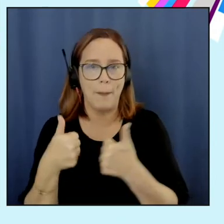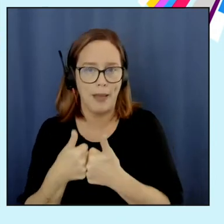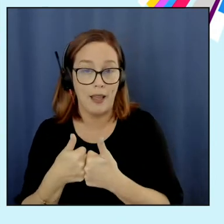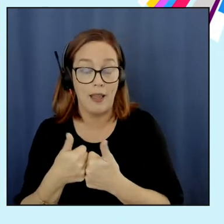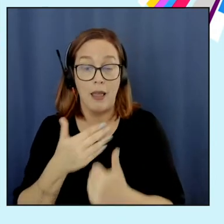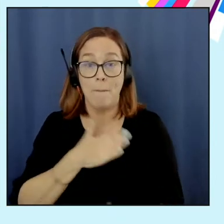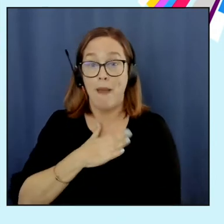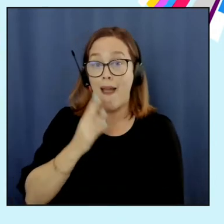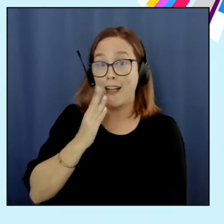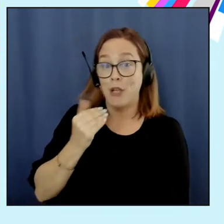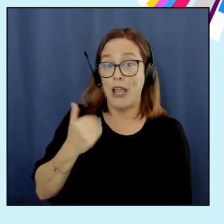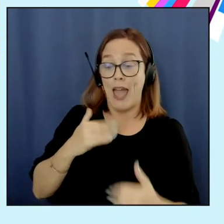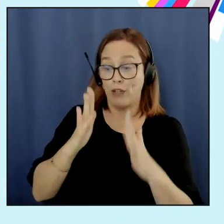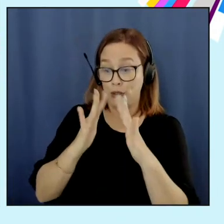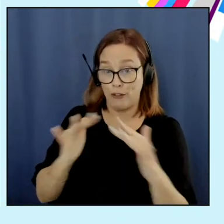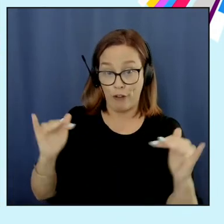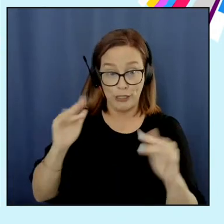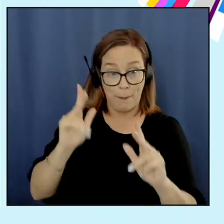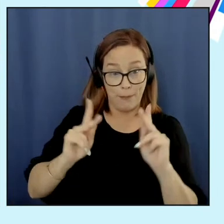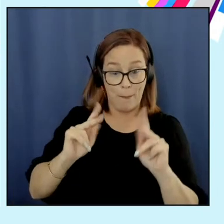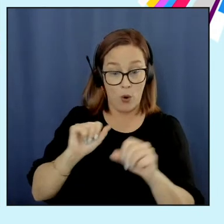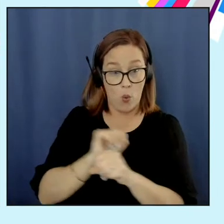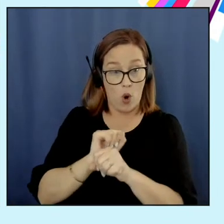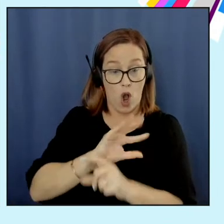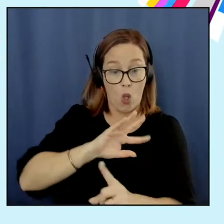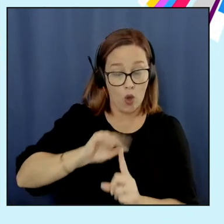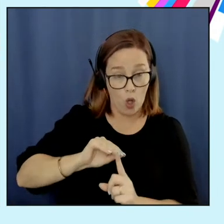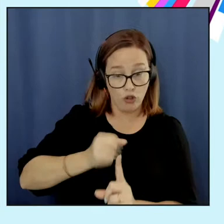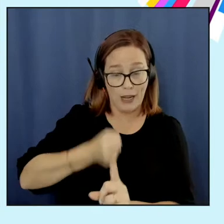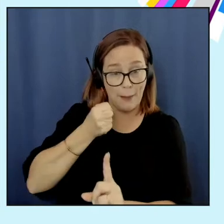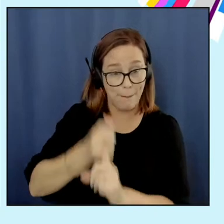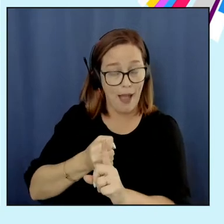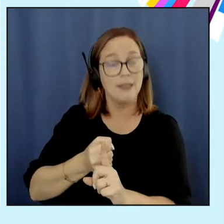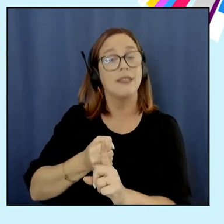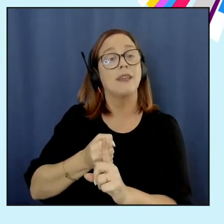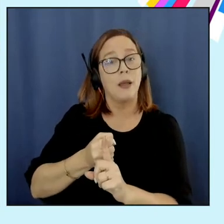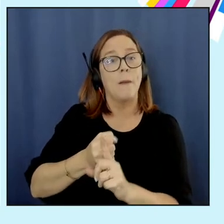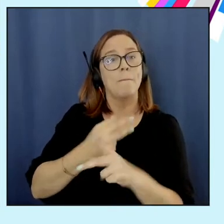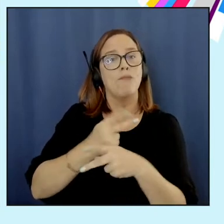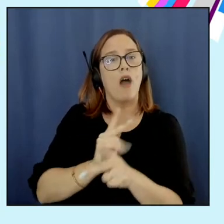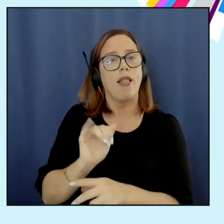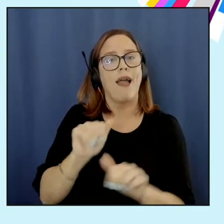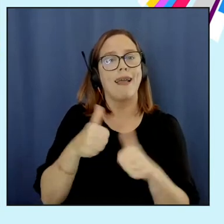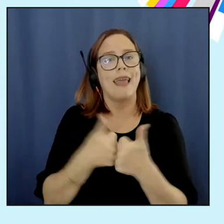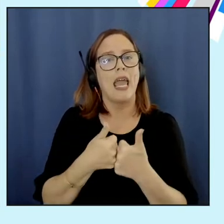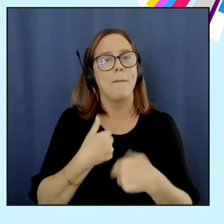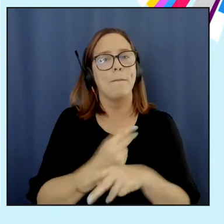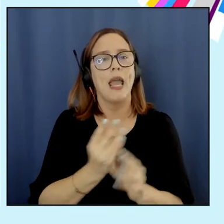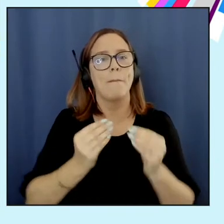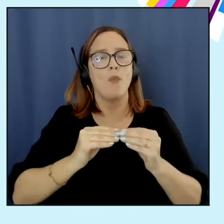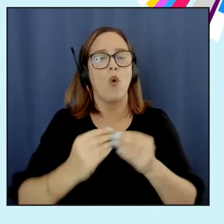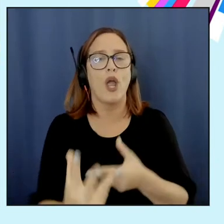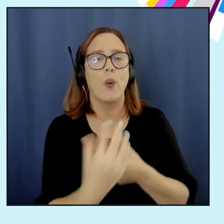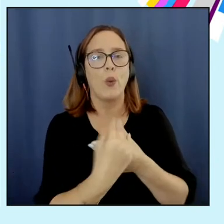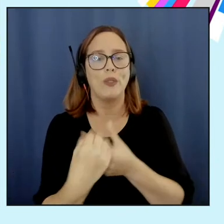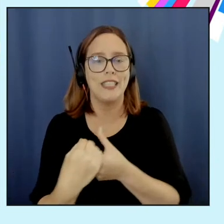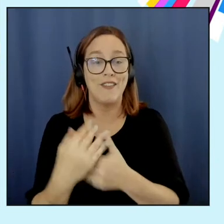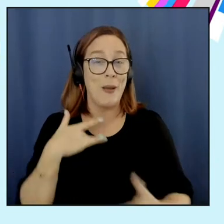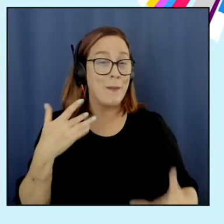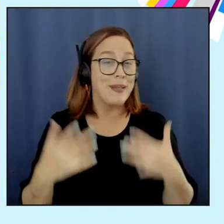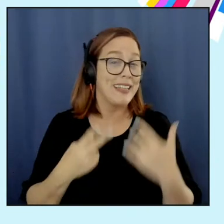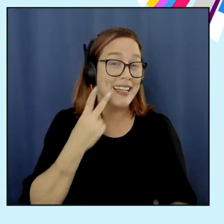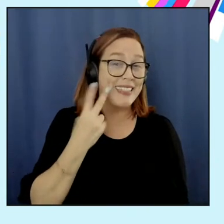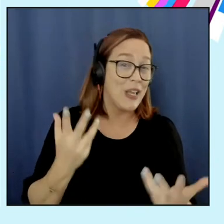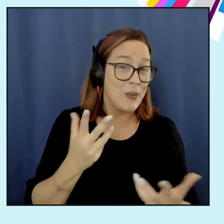work on such culture-impacting products like games make them more inclusive. So I'm actually really excited to hear about what the team Xbox